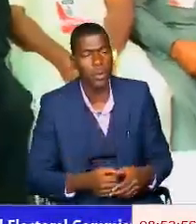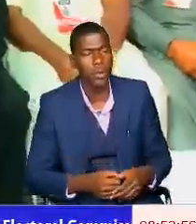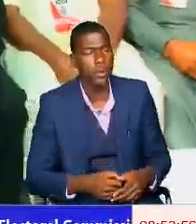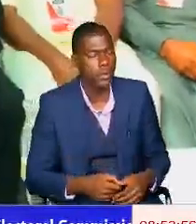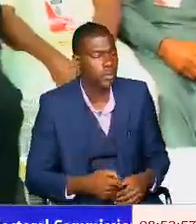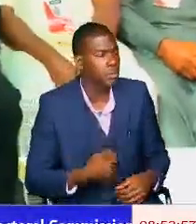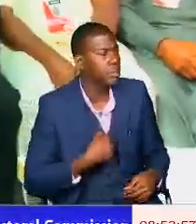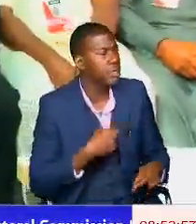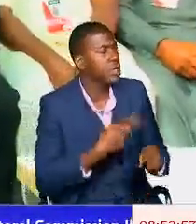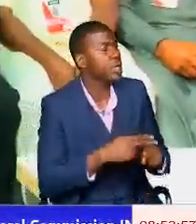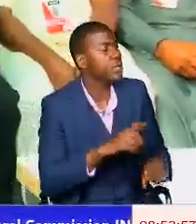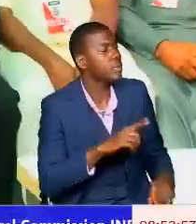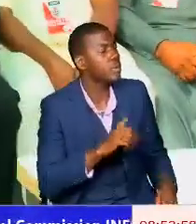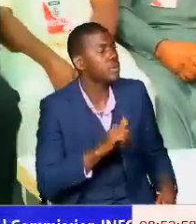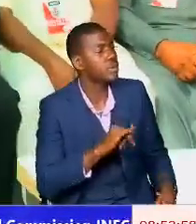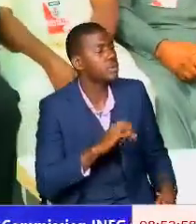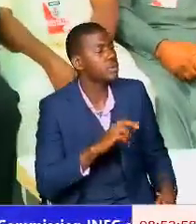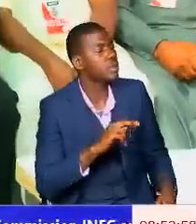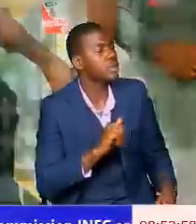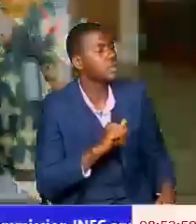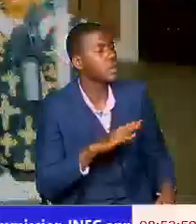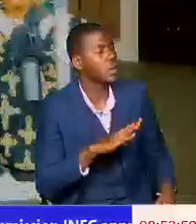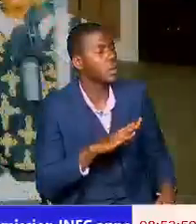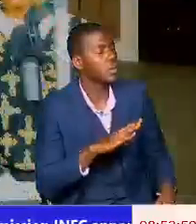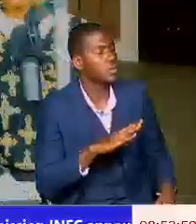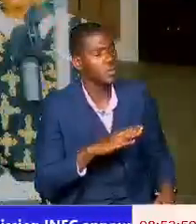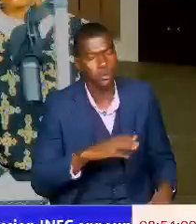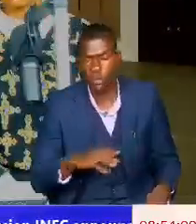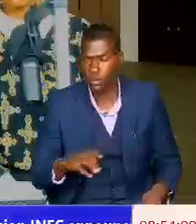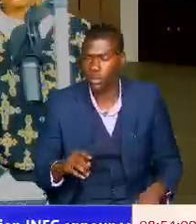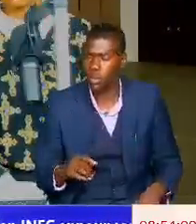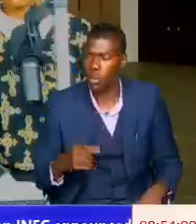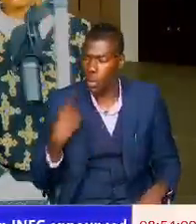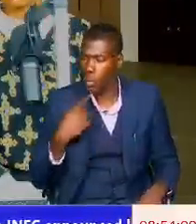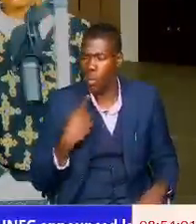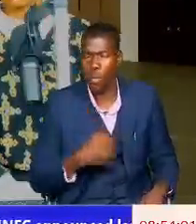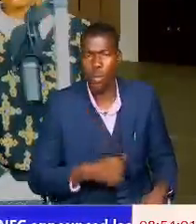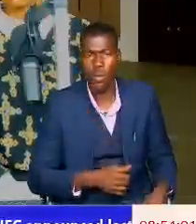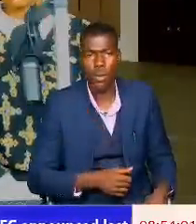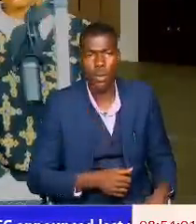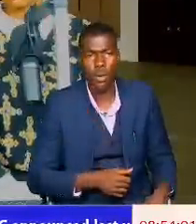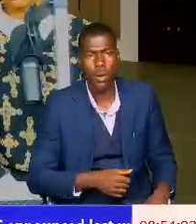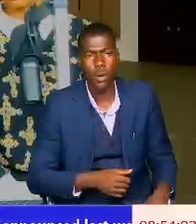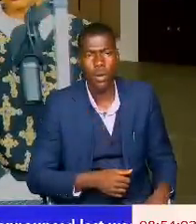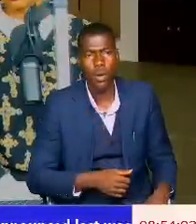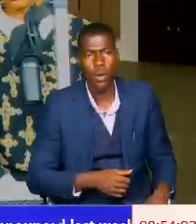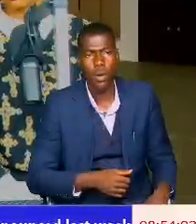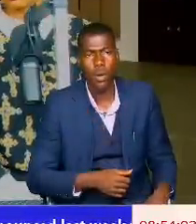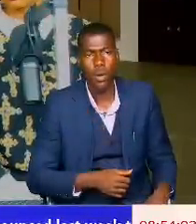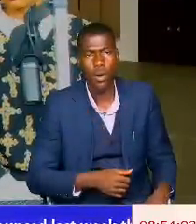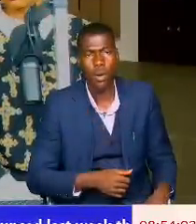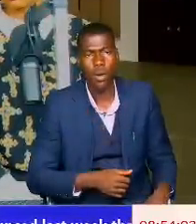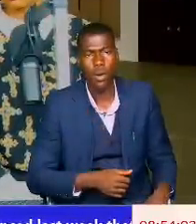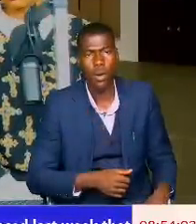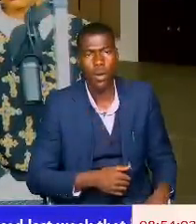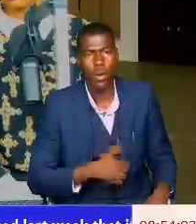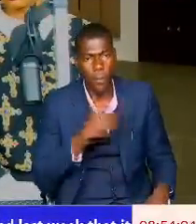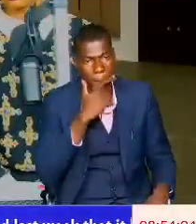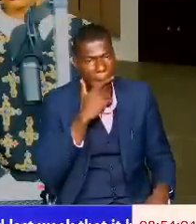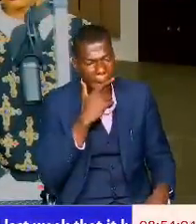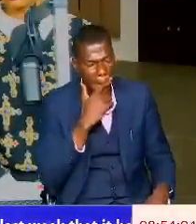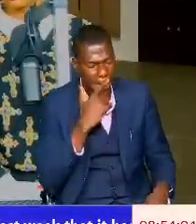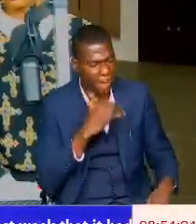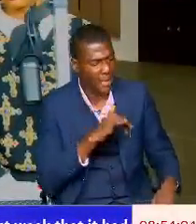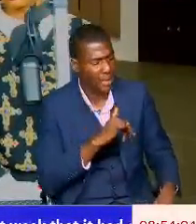Zainab. Your name is Zainab. Zainab who? Zainab Rafiu. Yeah? Zainab Rafiu.